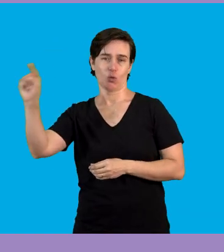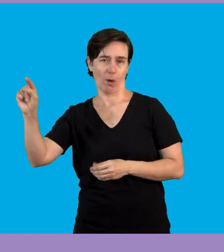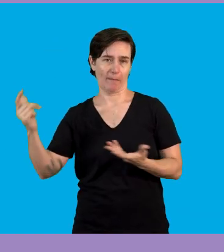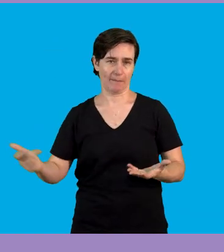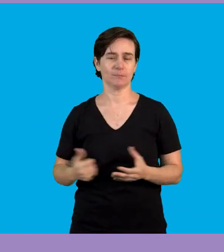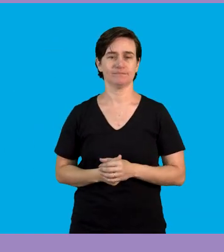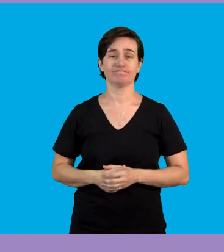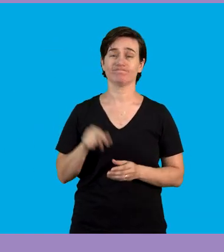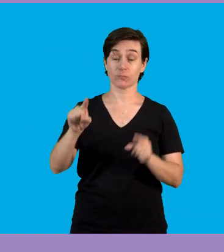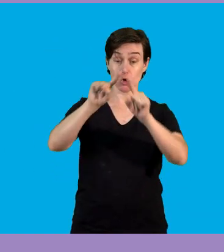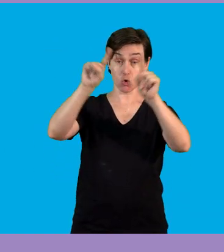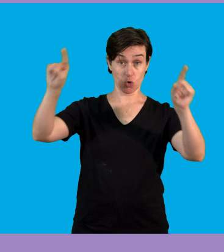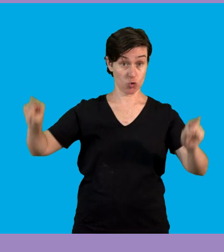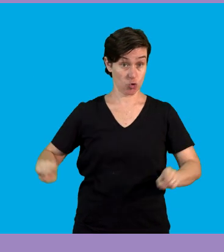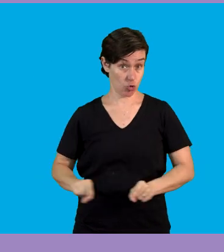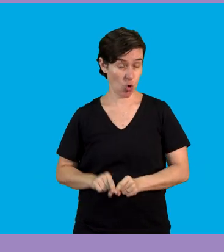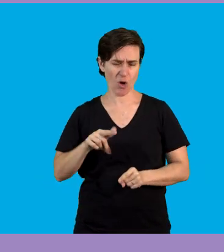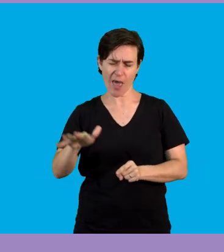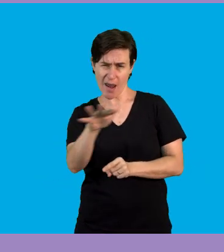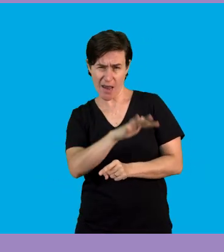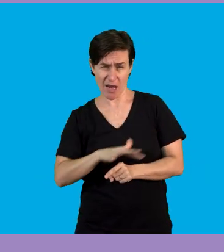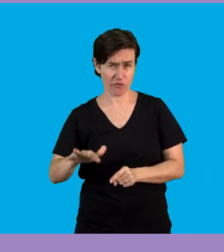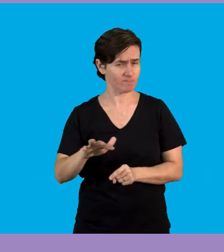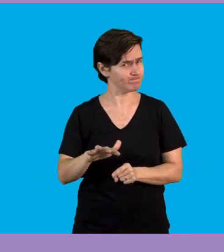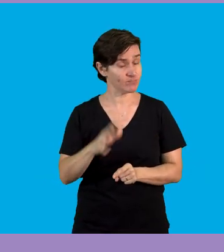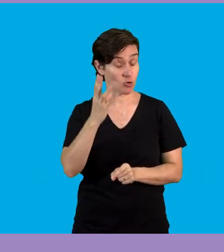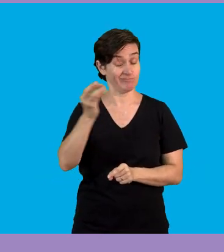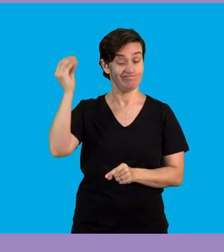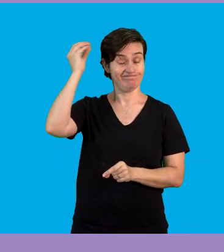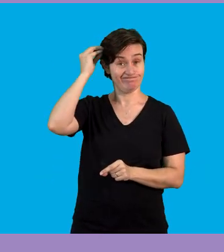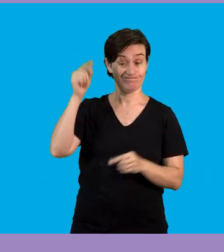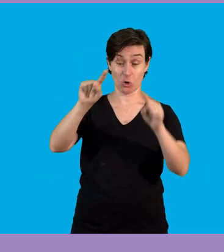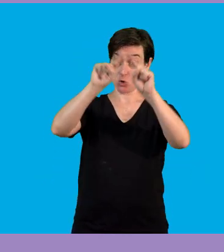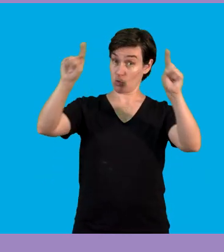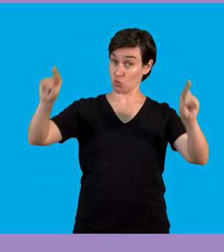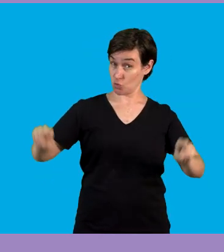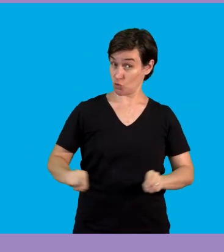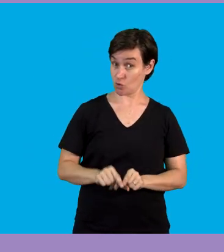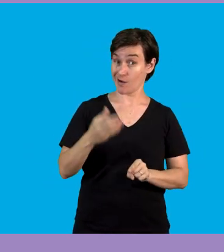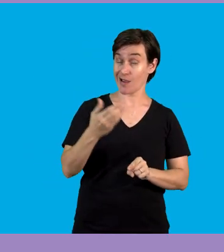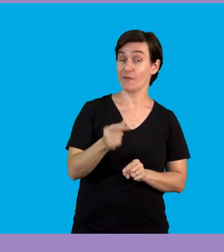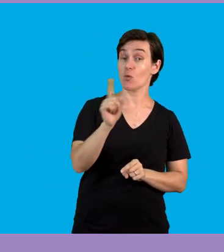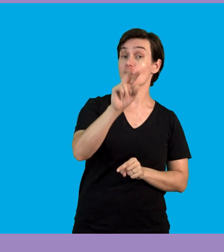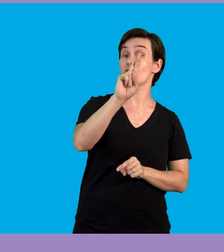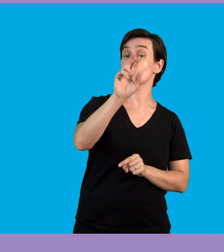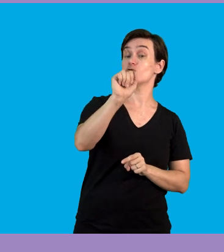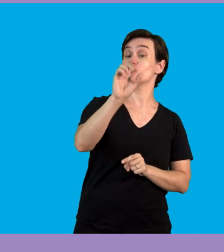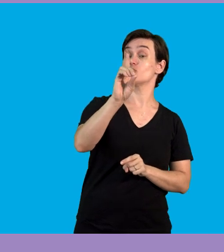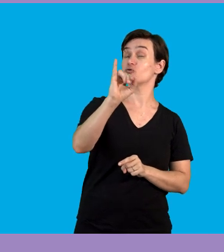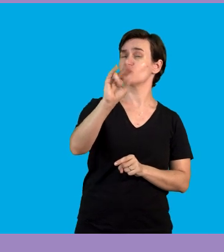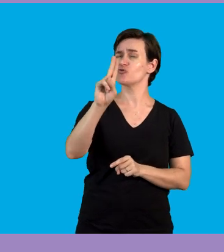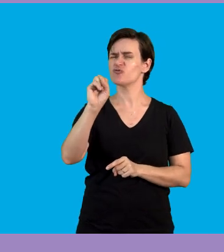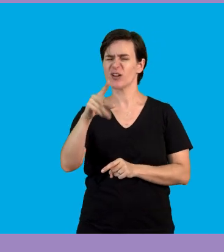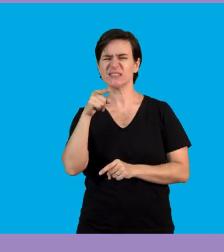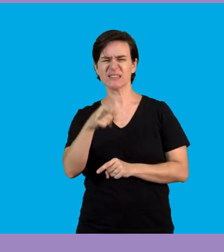Then next, when we're looking at circles and we're looking at the area of a circle, now remember in a circle we have the radius, which is